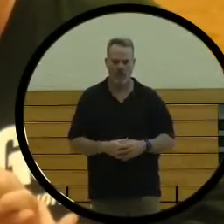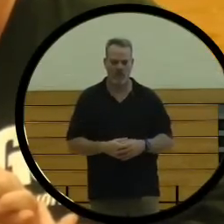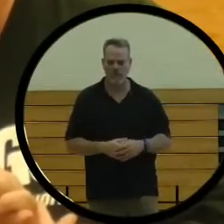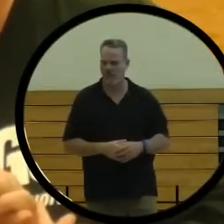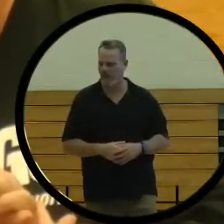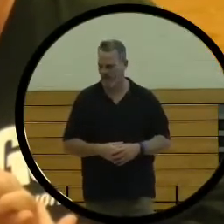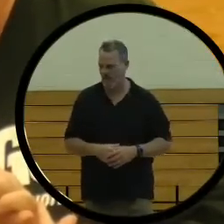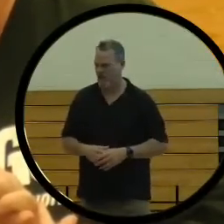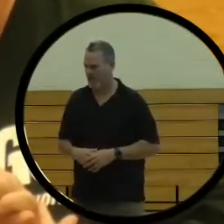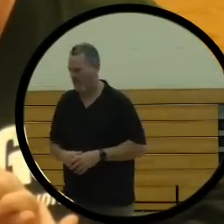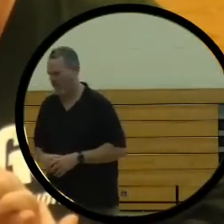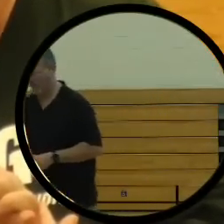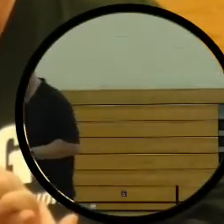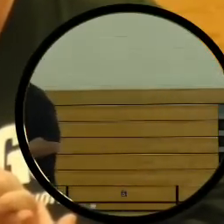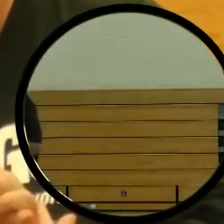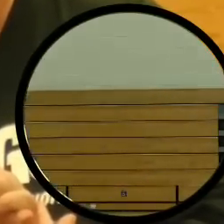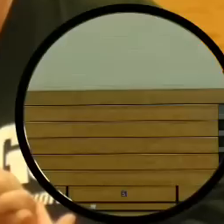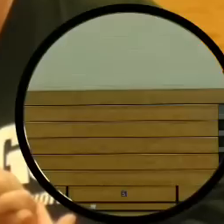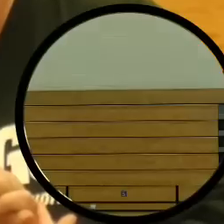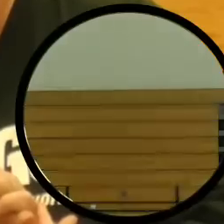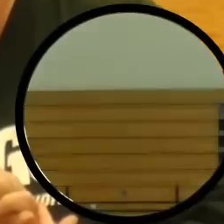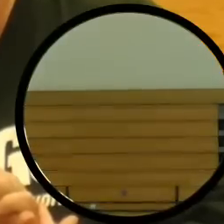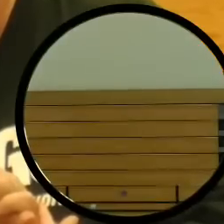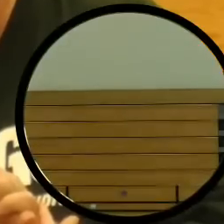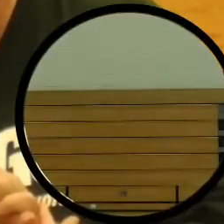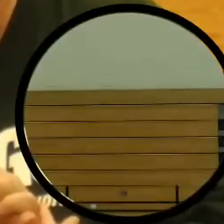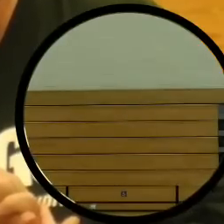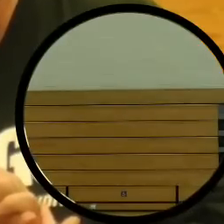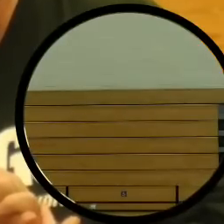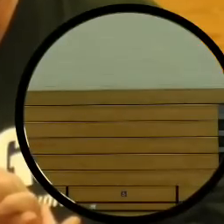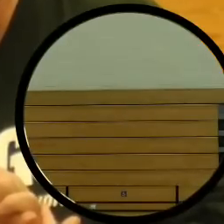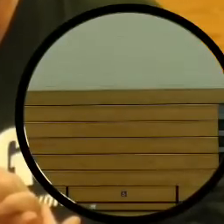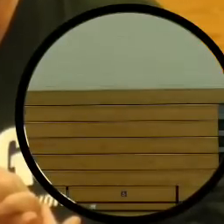Ocean View. Like, you know, one of the grandmas has a